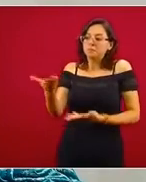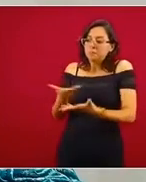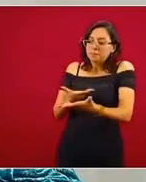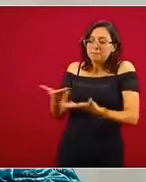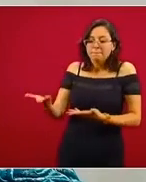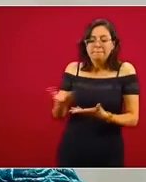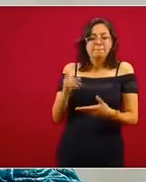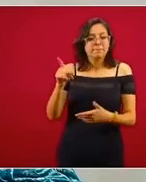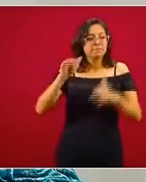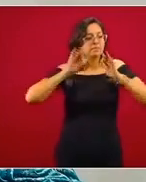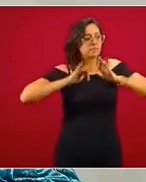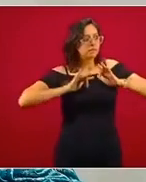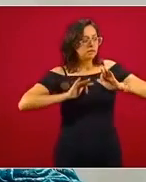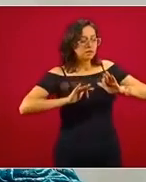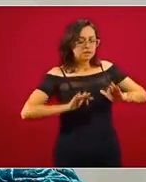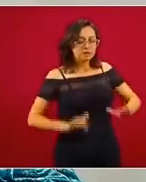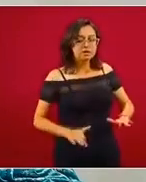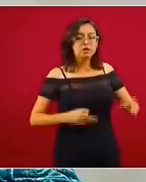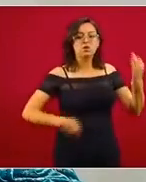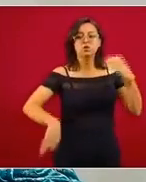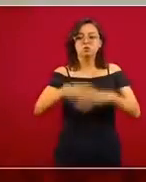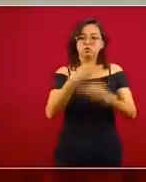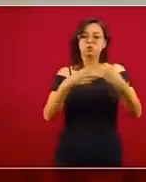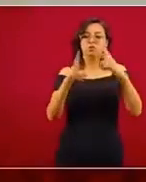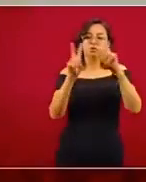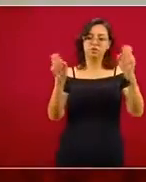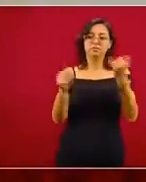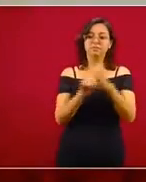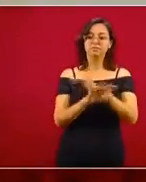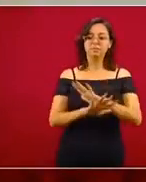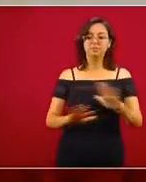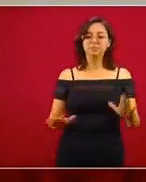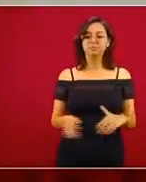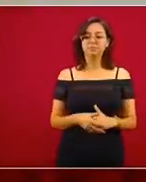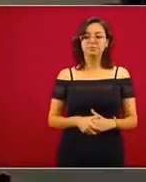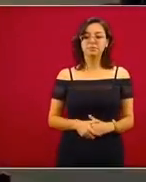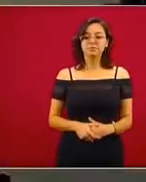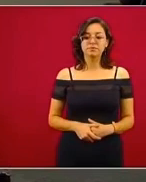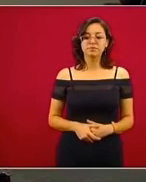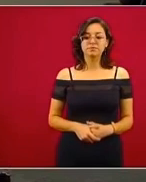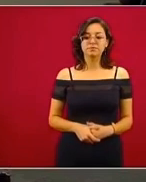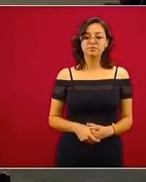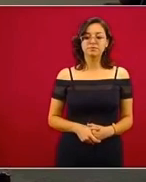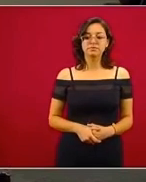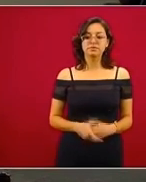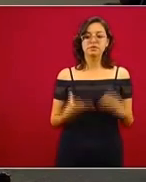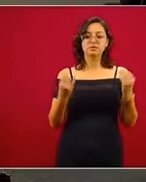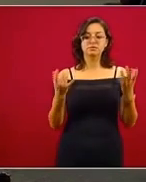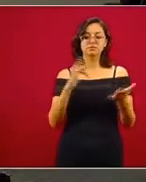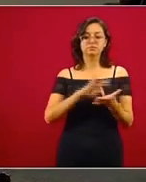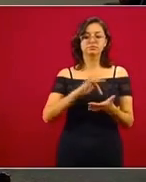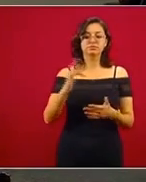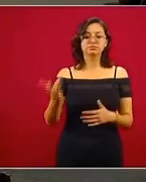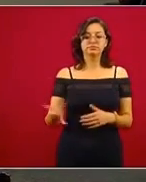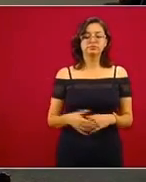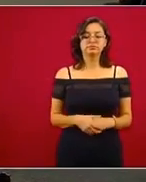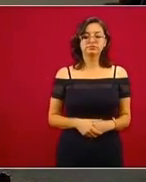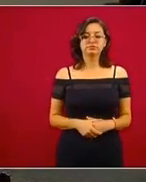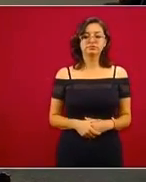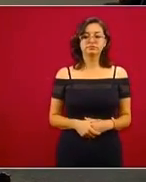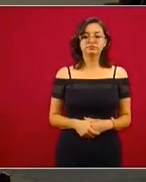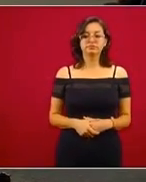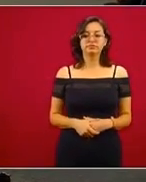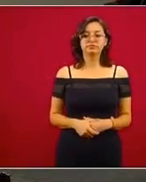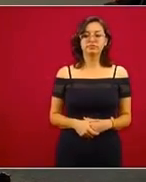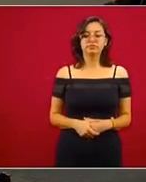how we try to figure out how to help them and keep them calm, know that they can trust us, so that they can know that we have all